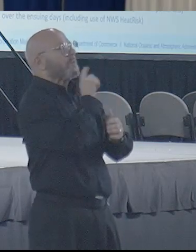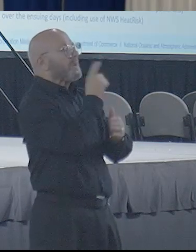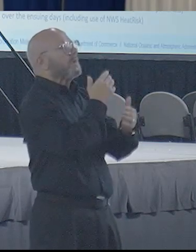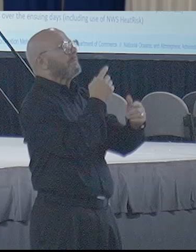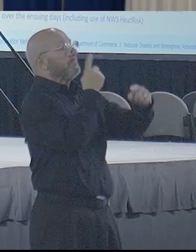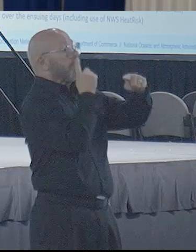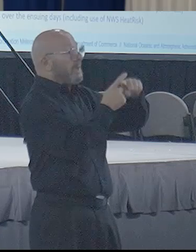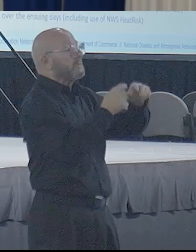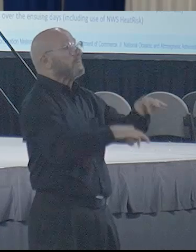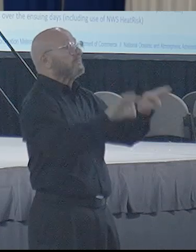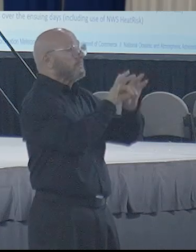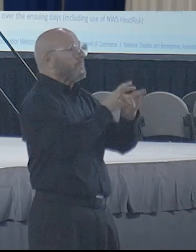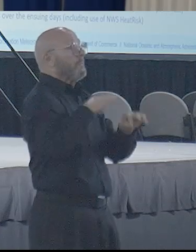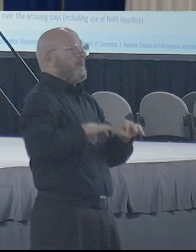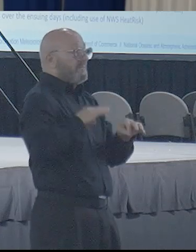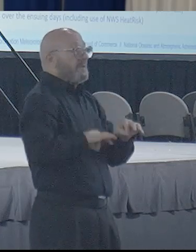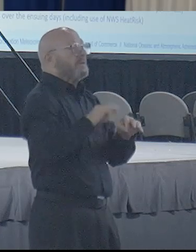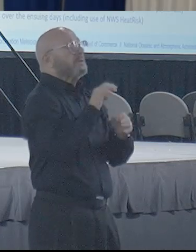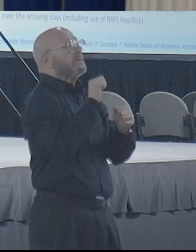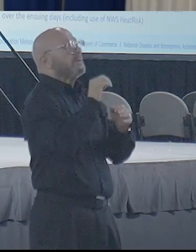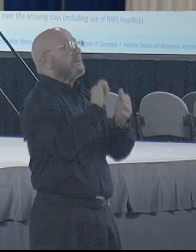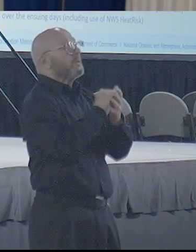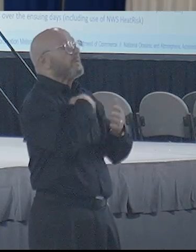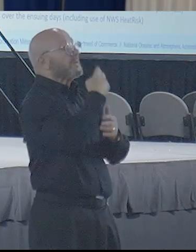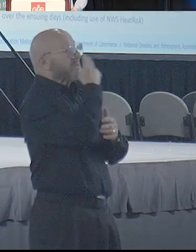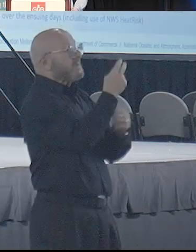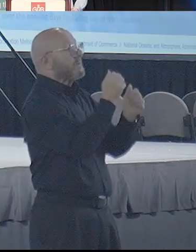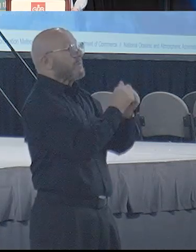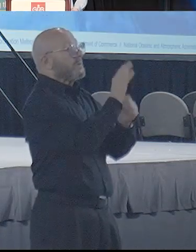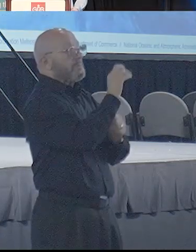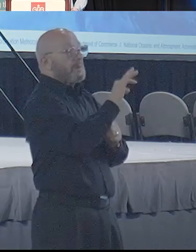start highlighting this heat threat that we saw actually with Beryl as well.